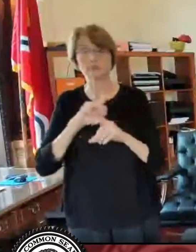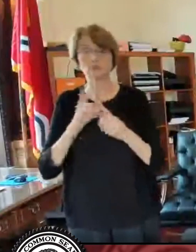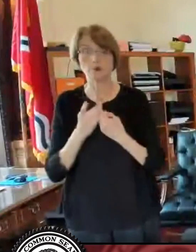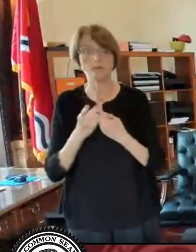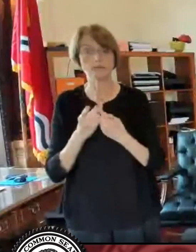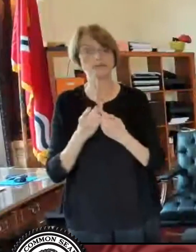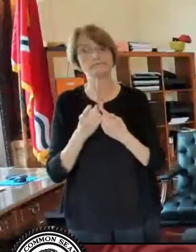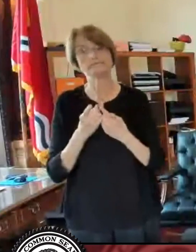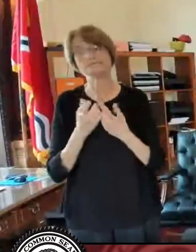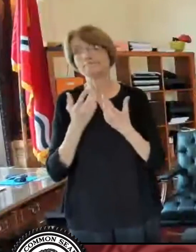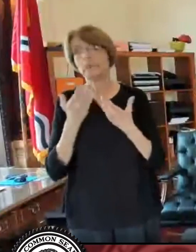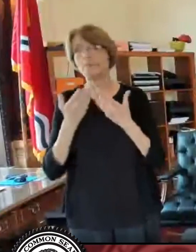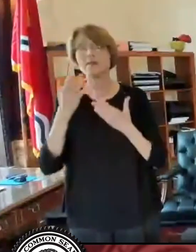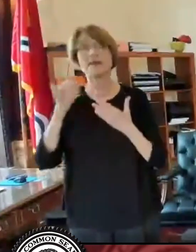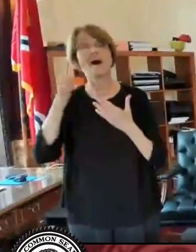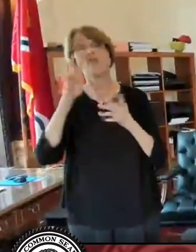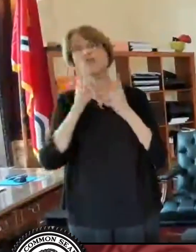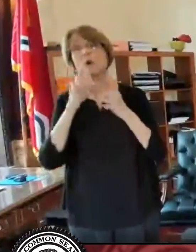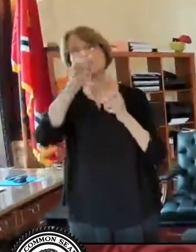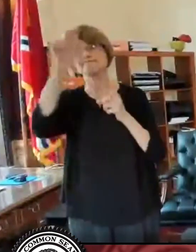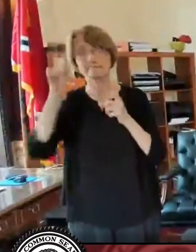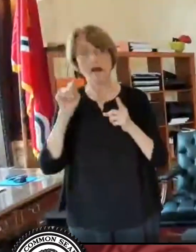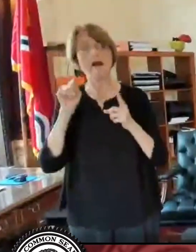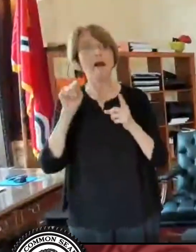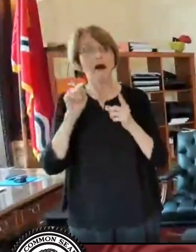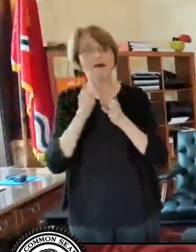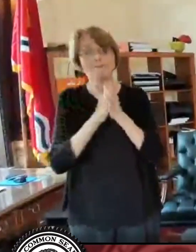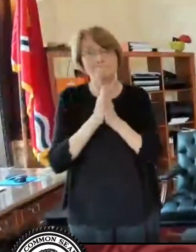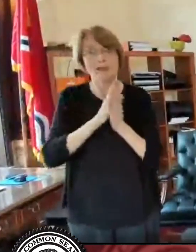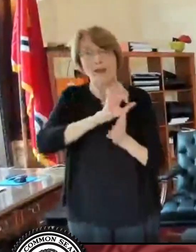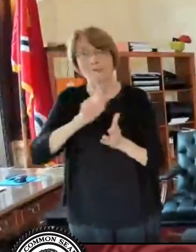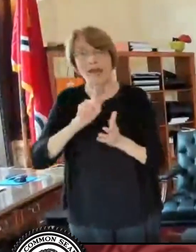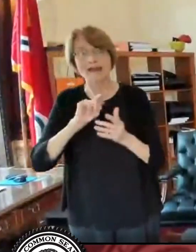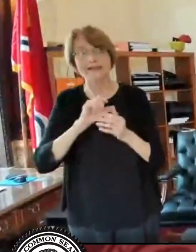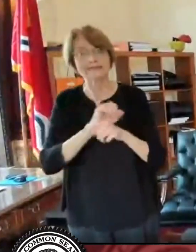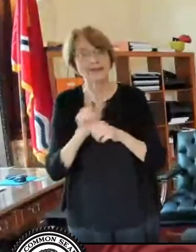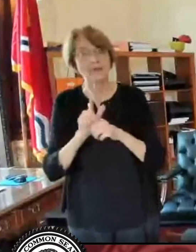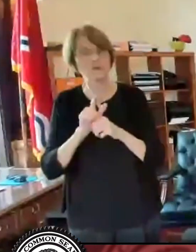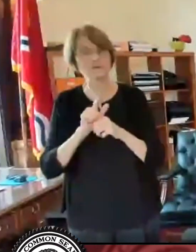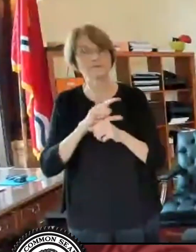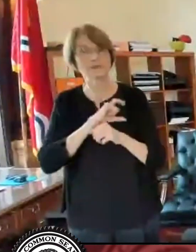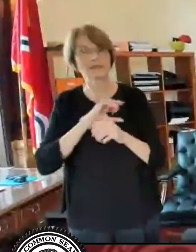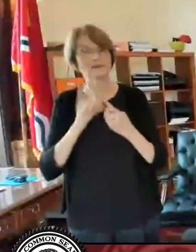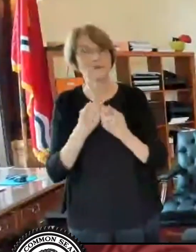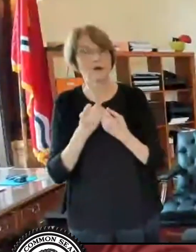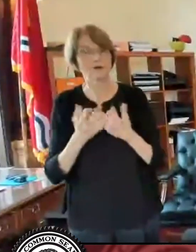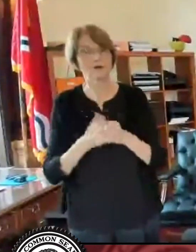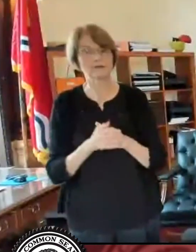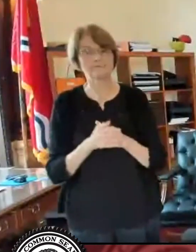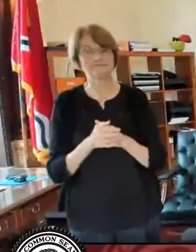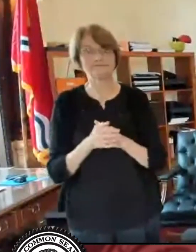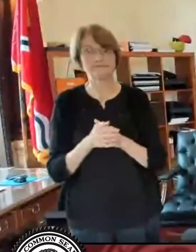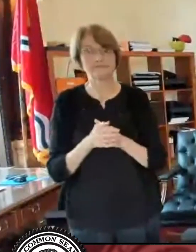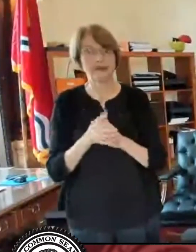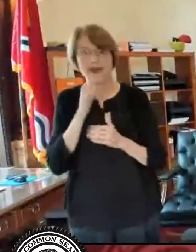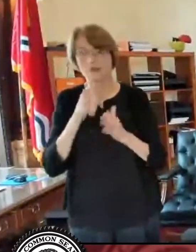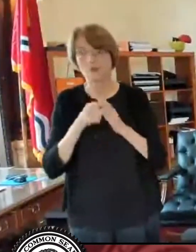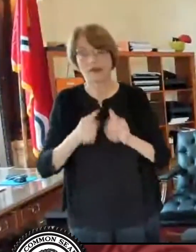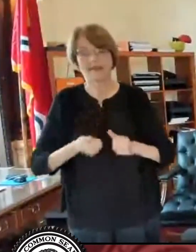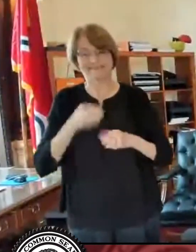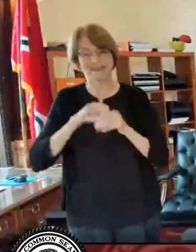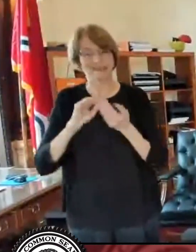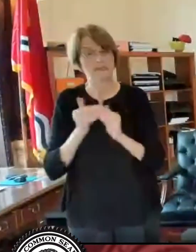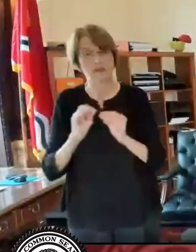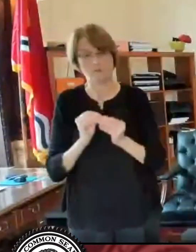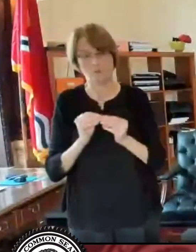another department now and they may want to work for the St. Louis Police Department. So we actually are meeting, both our